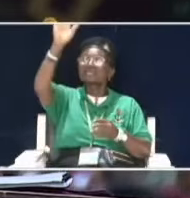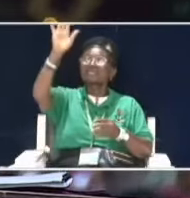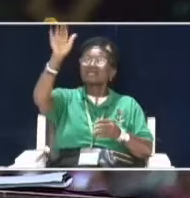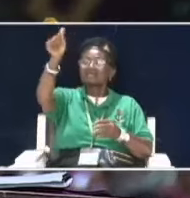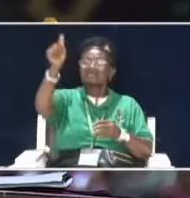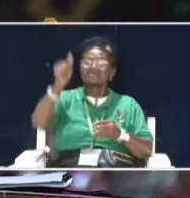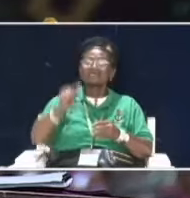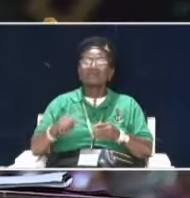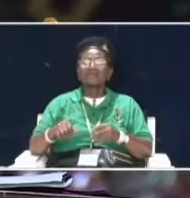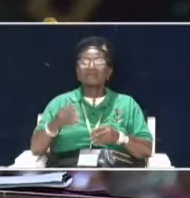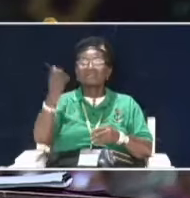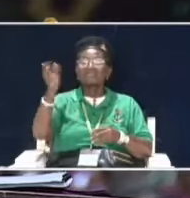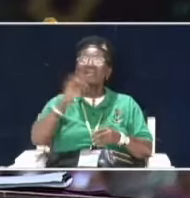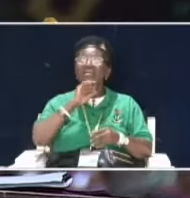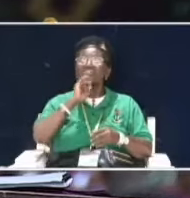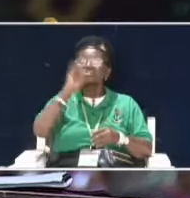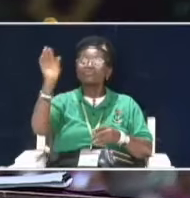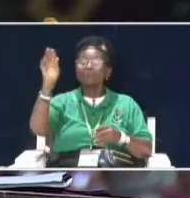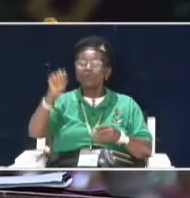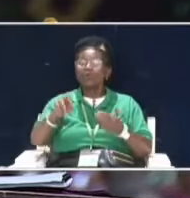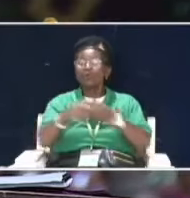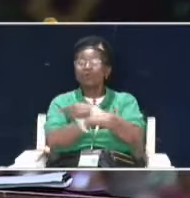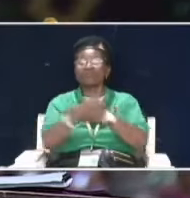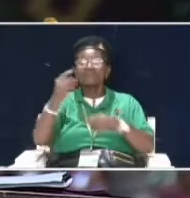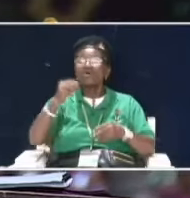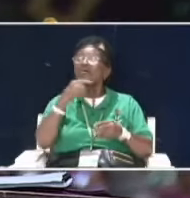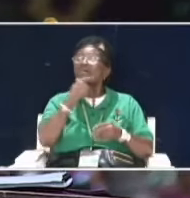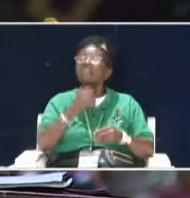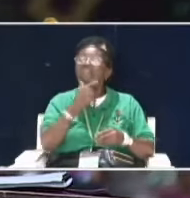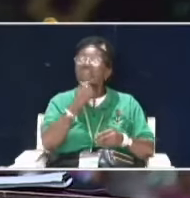There's no room for pretense here.